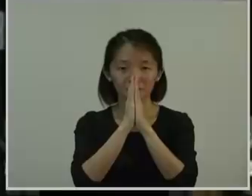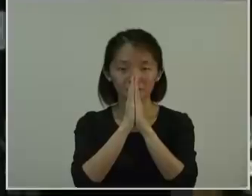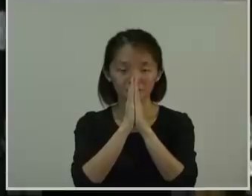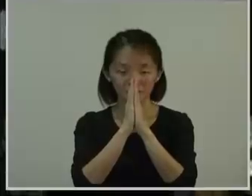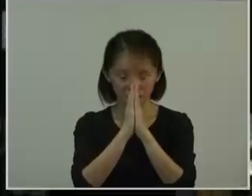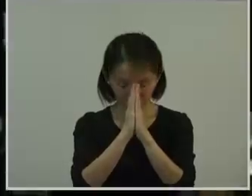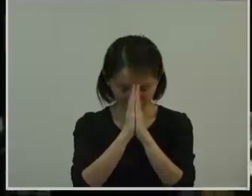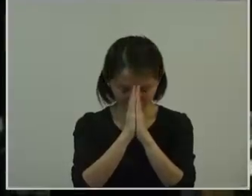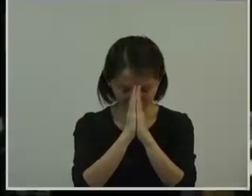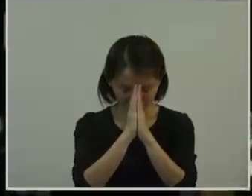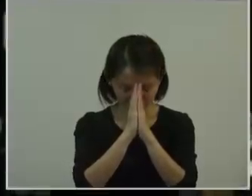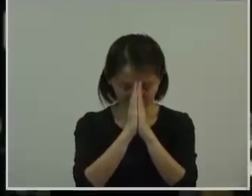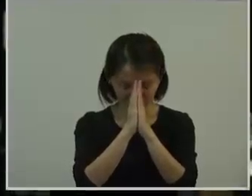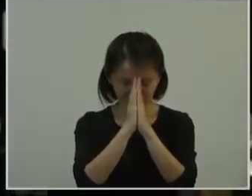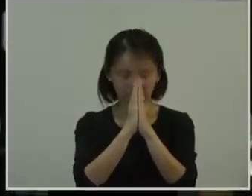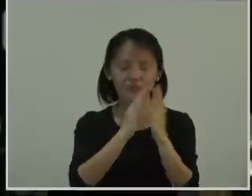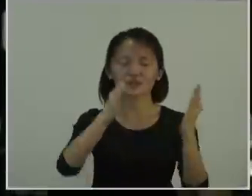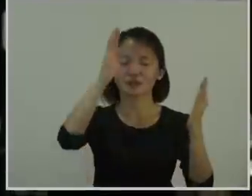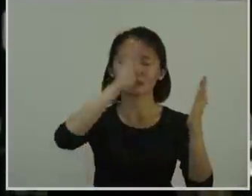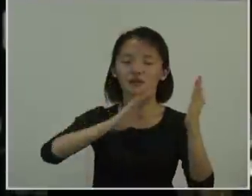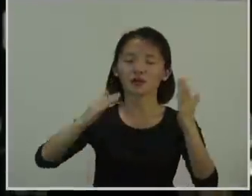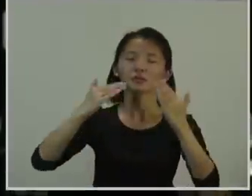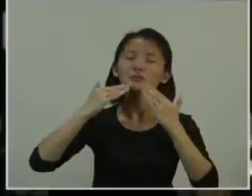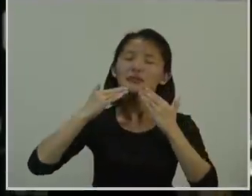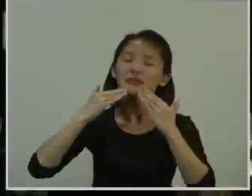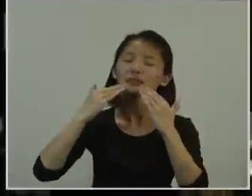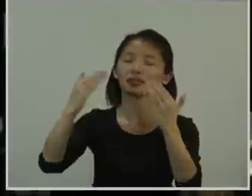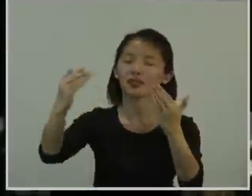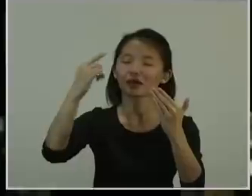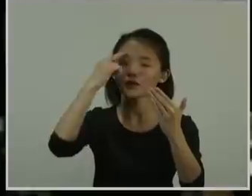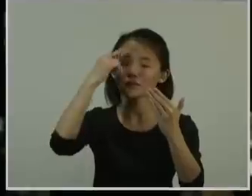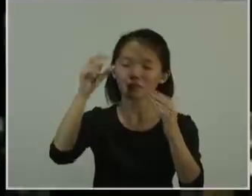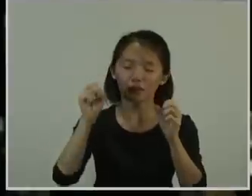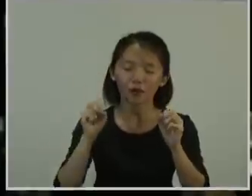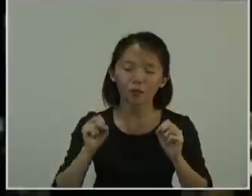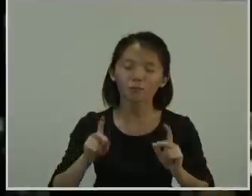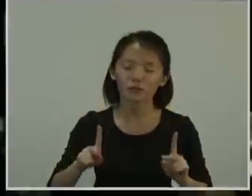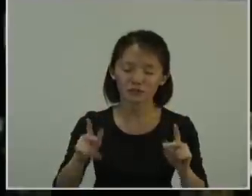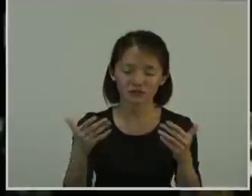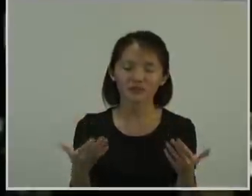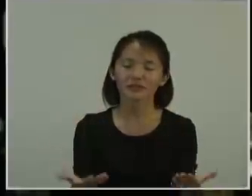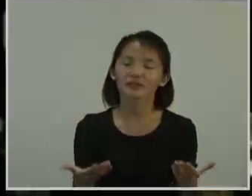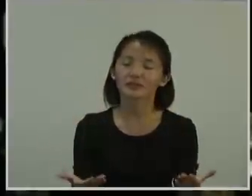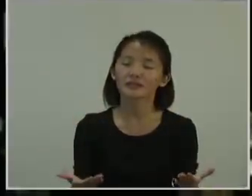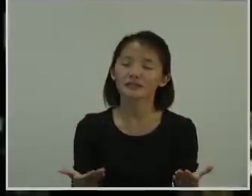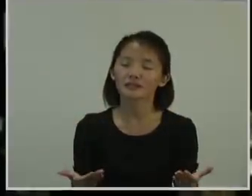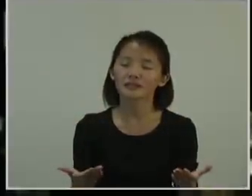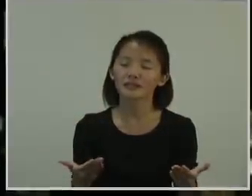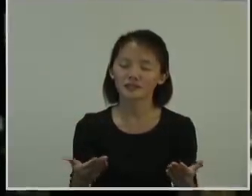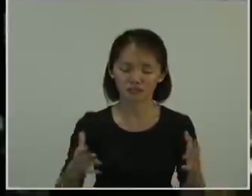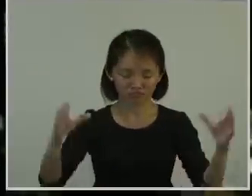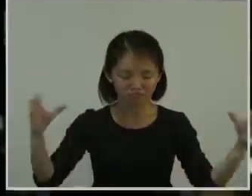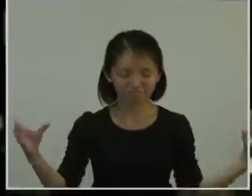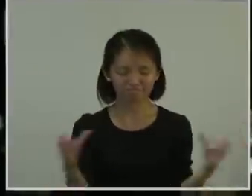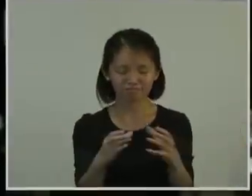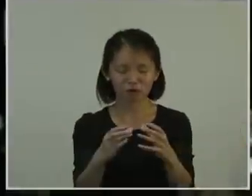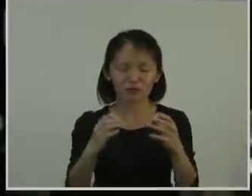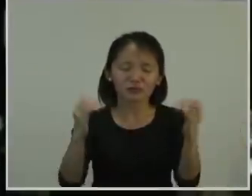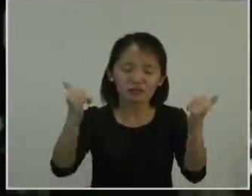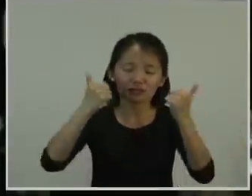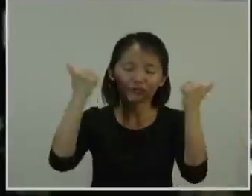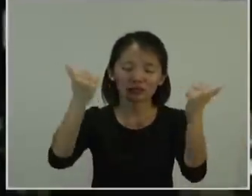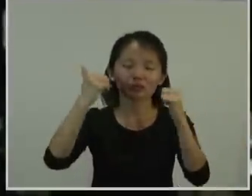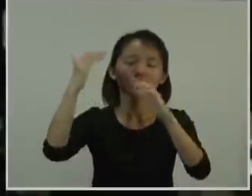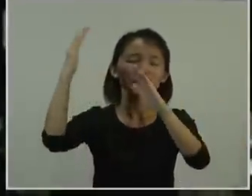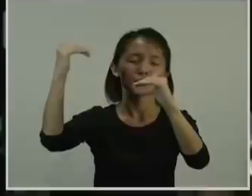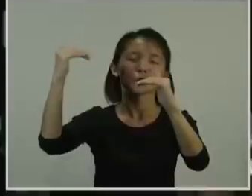Almighty God, we thank you for the opportunity we have to celebrate hope and